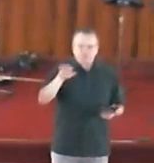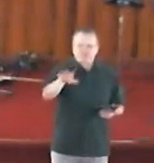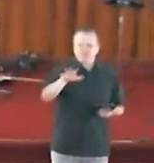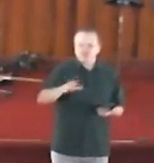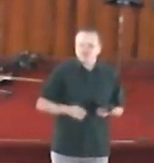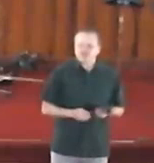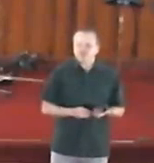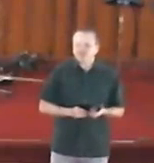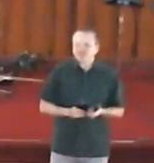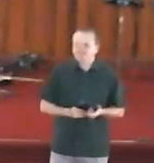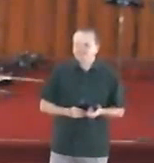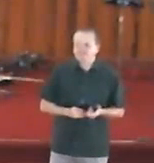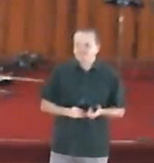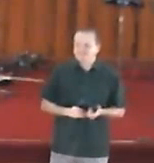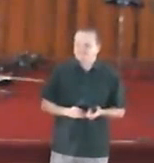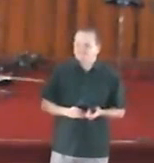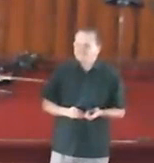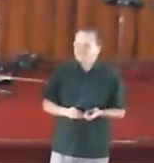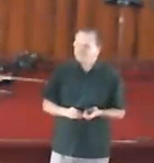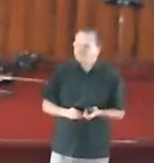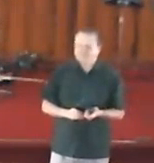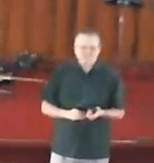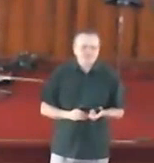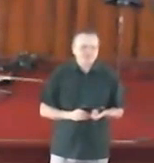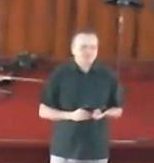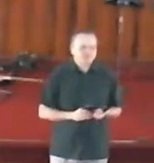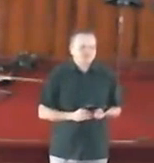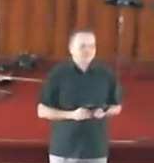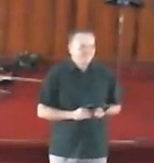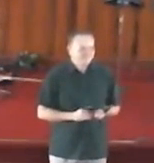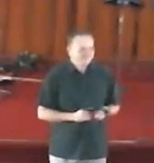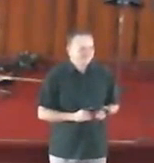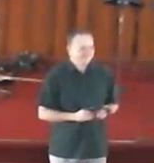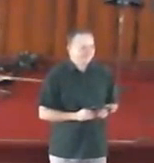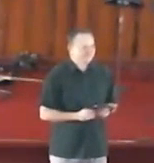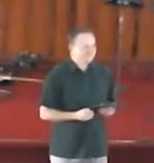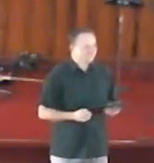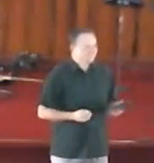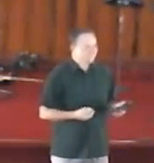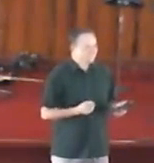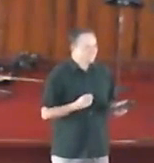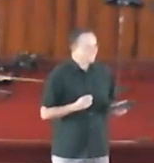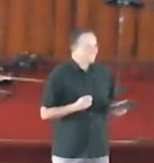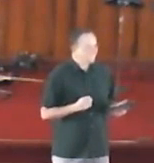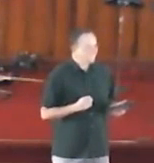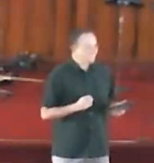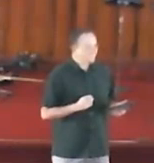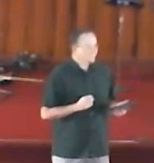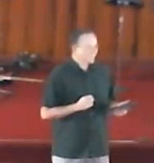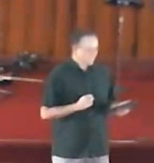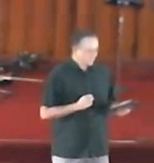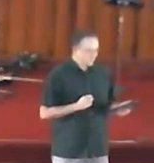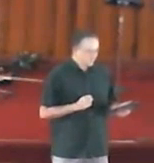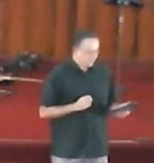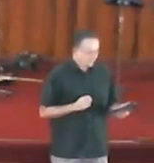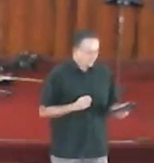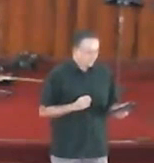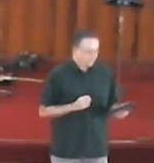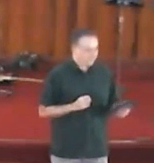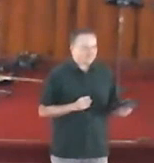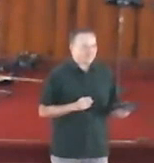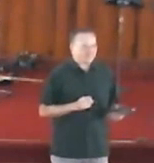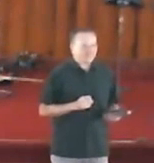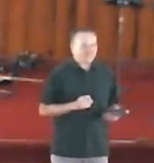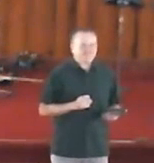Pero Pablo notó que carecían de algo y les hizo una pregunta. But Paul realized that they were lacking something, so he asked them a